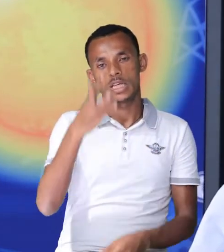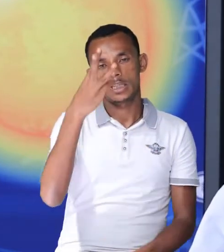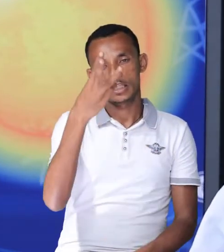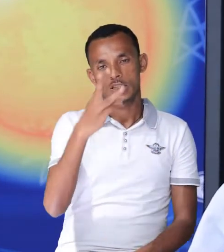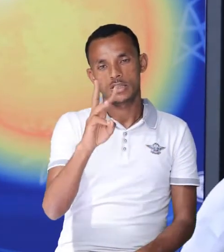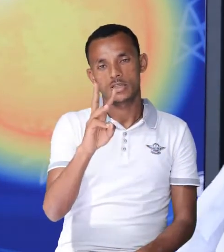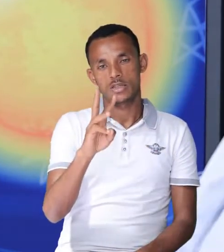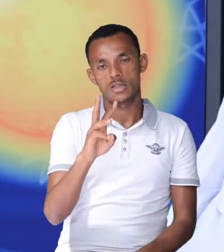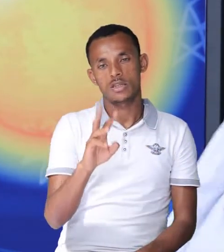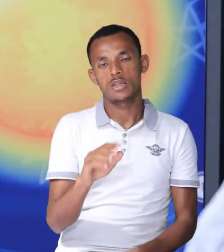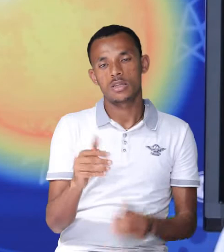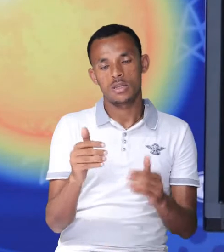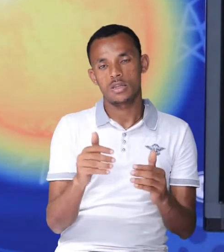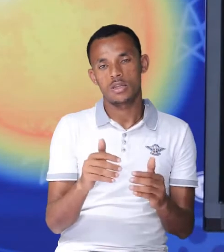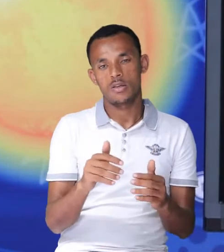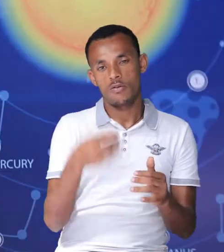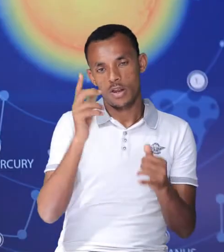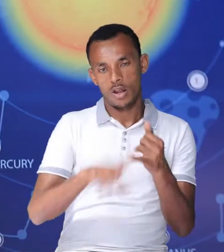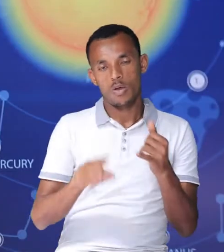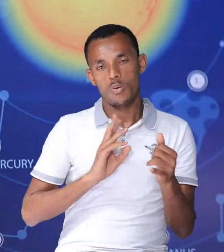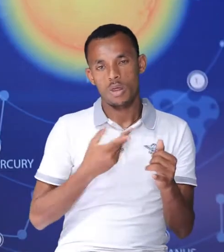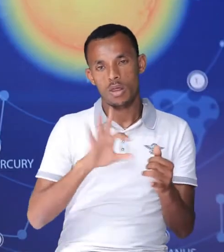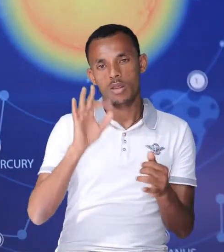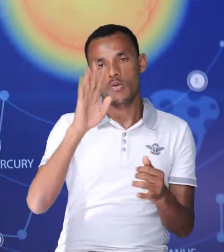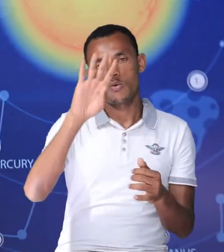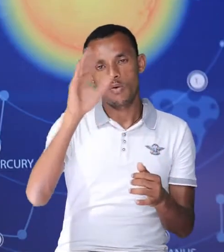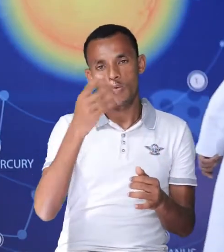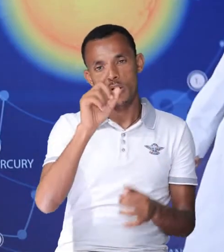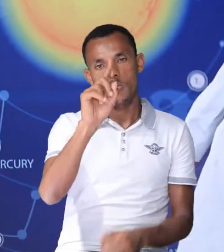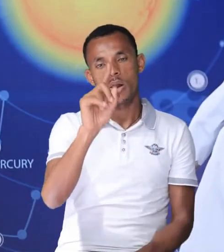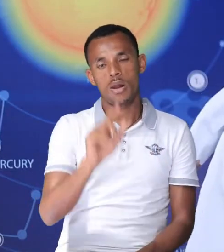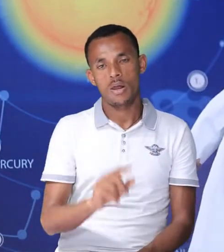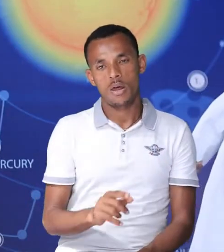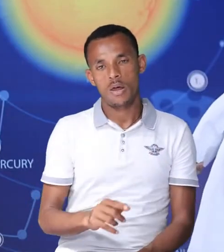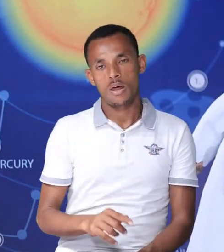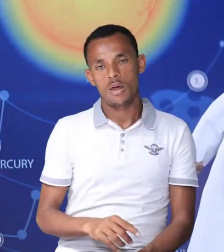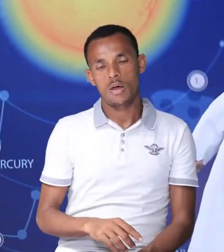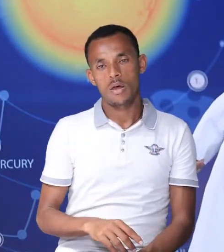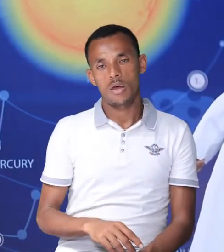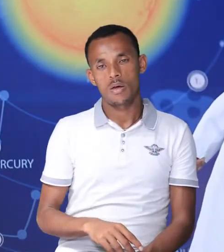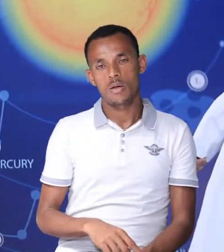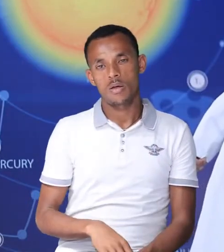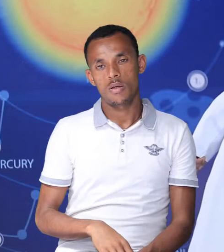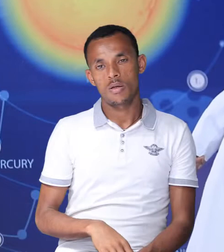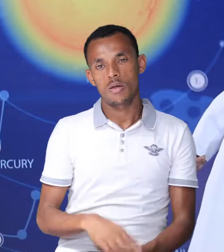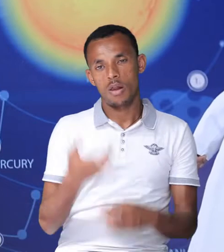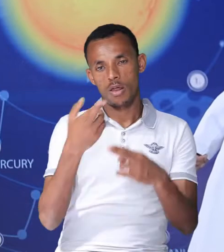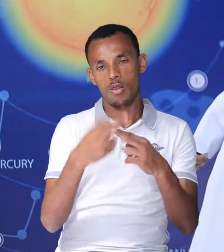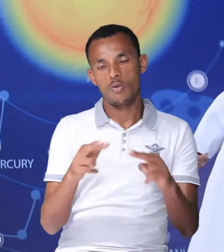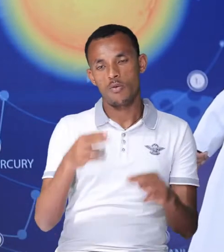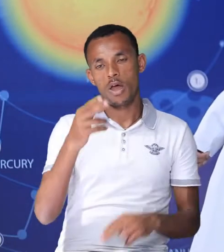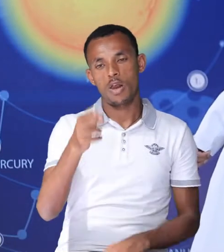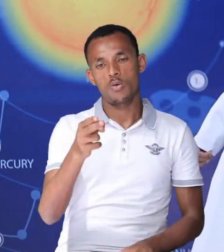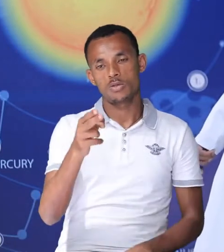16, then finally becomes 4 over 1. So rate of